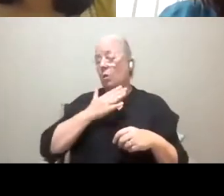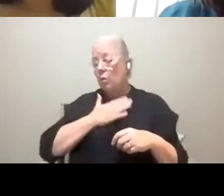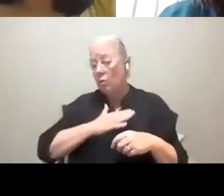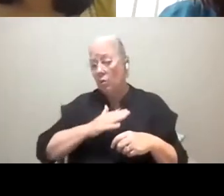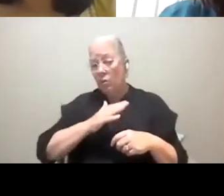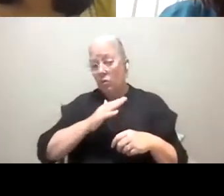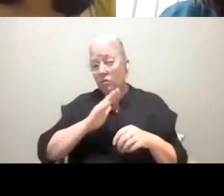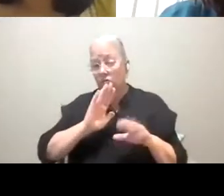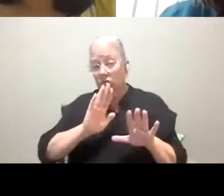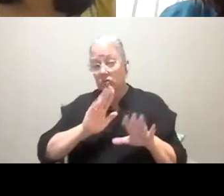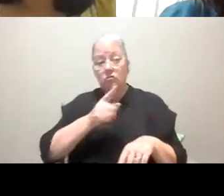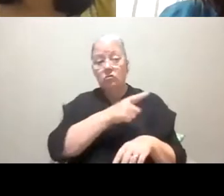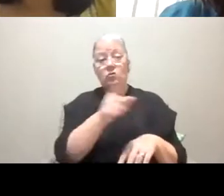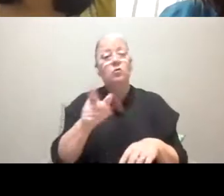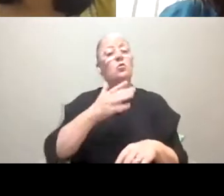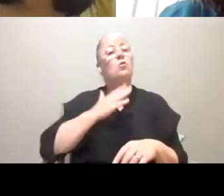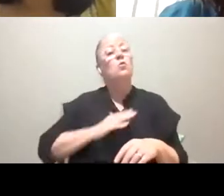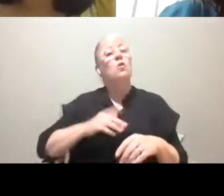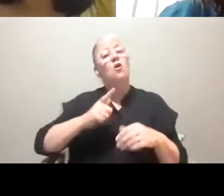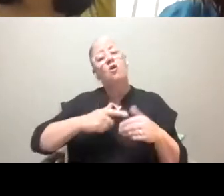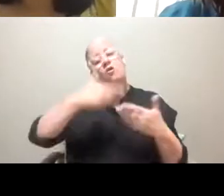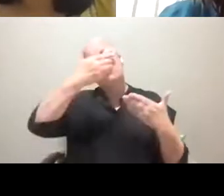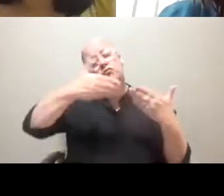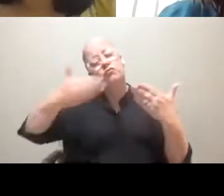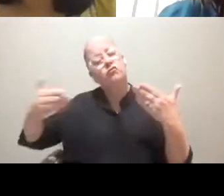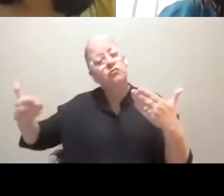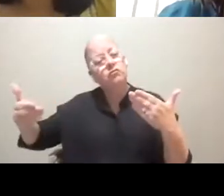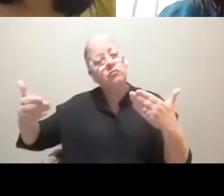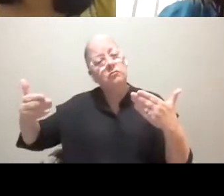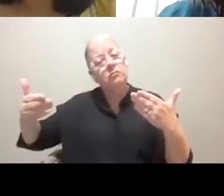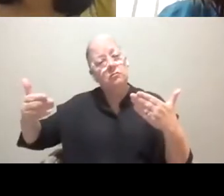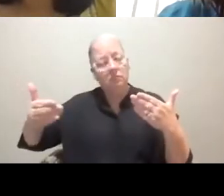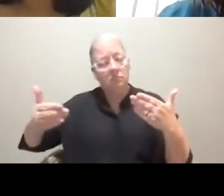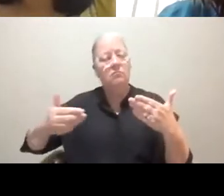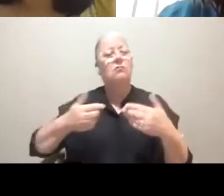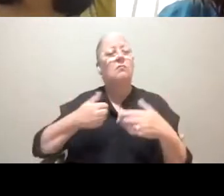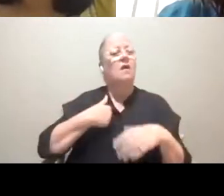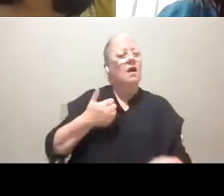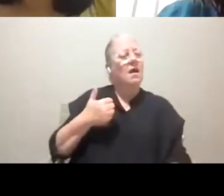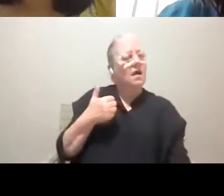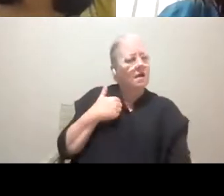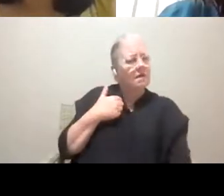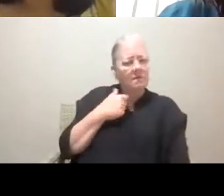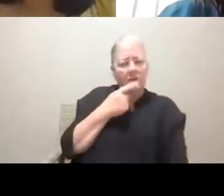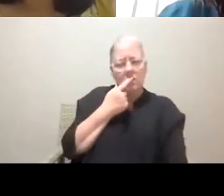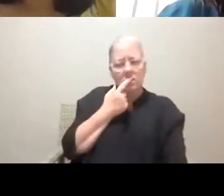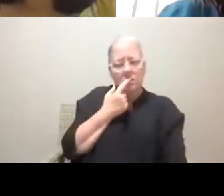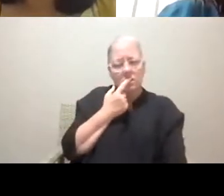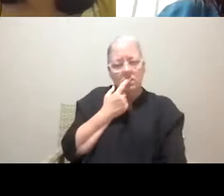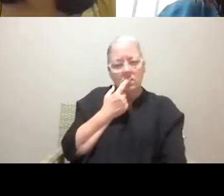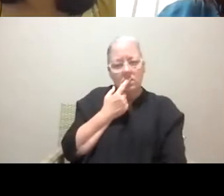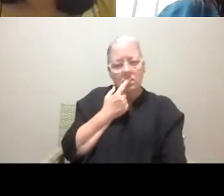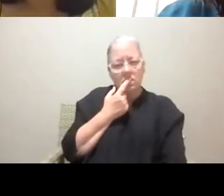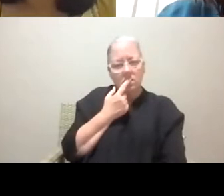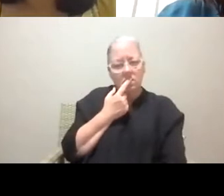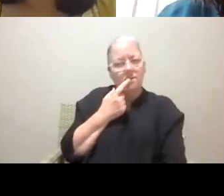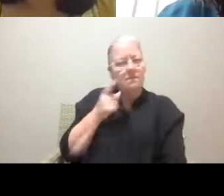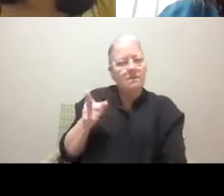for materials. So we have, I think Asta has